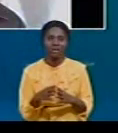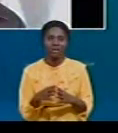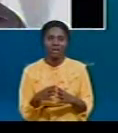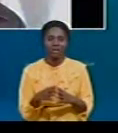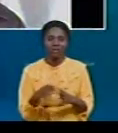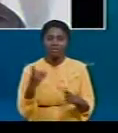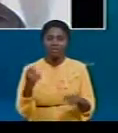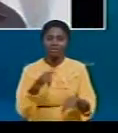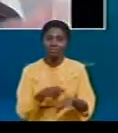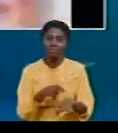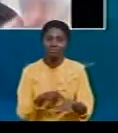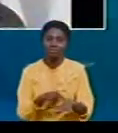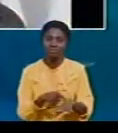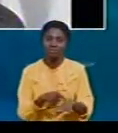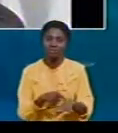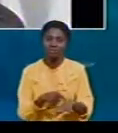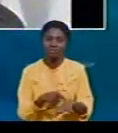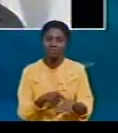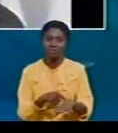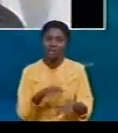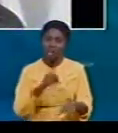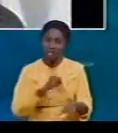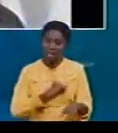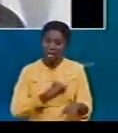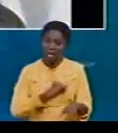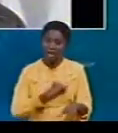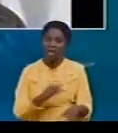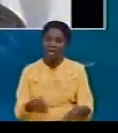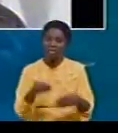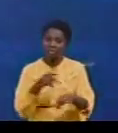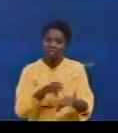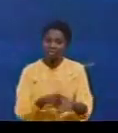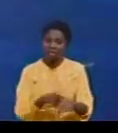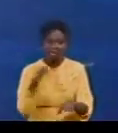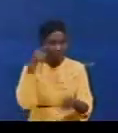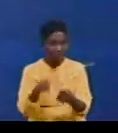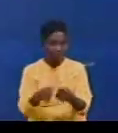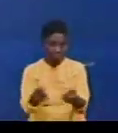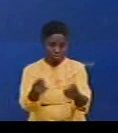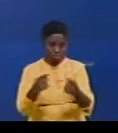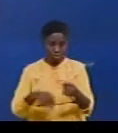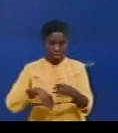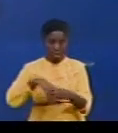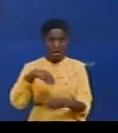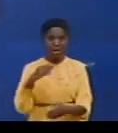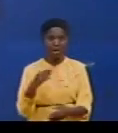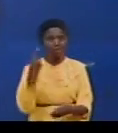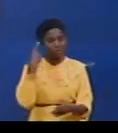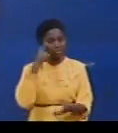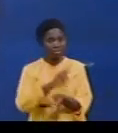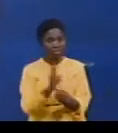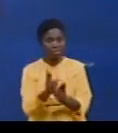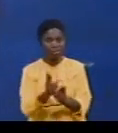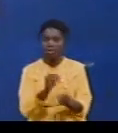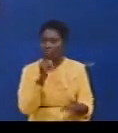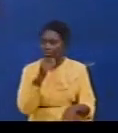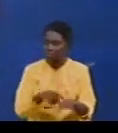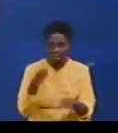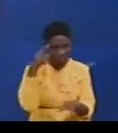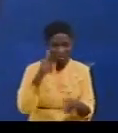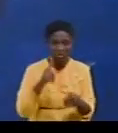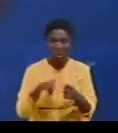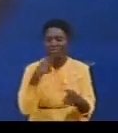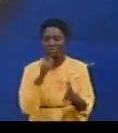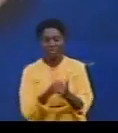The time I give the altar call, it's not the time for you to say, because you are in the privacy of your house